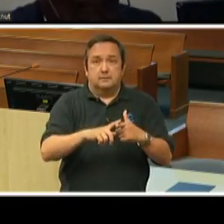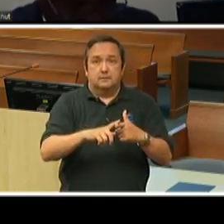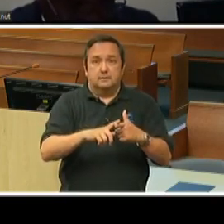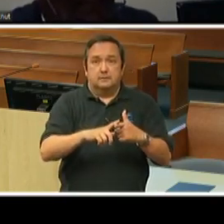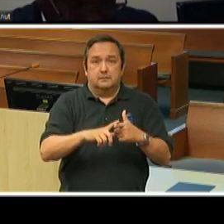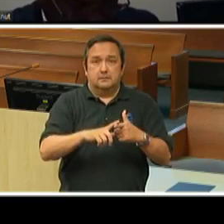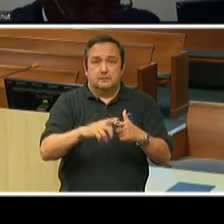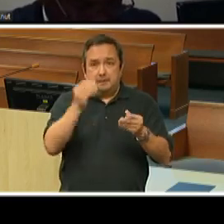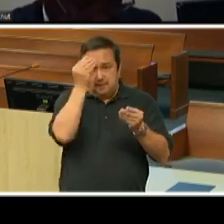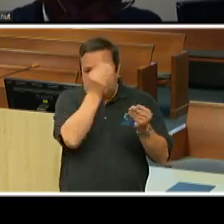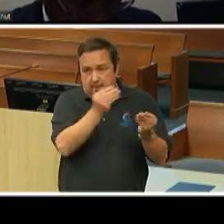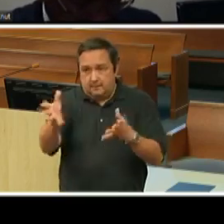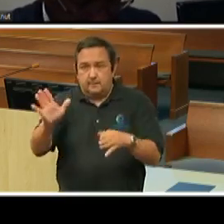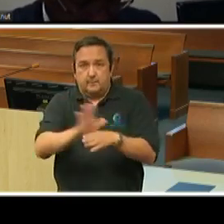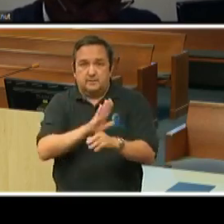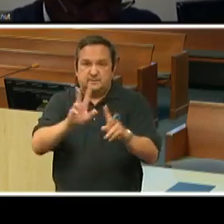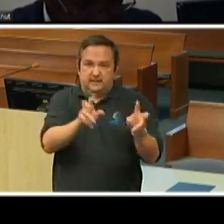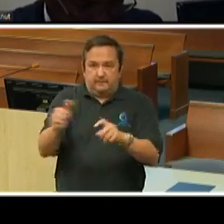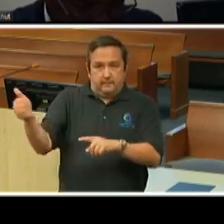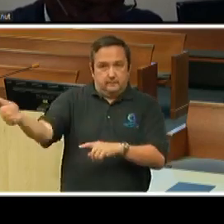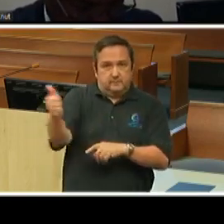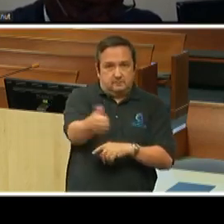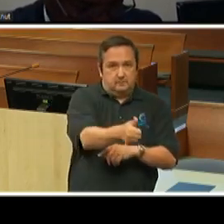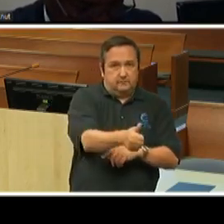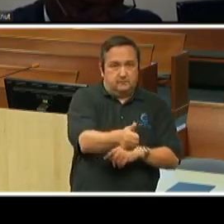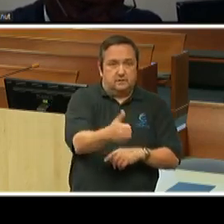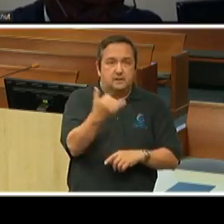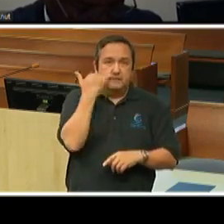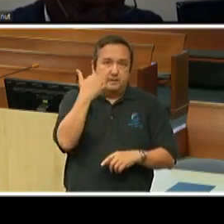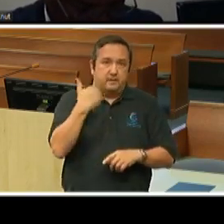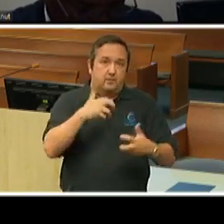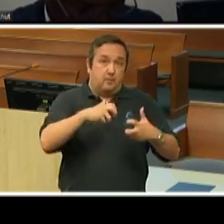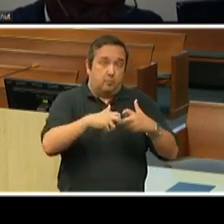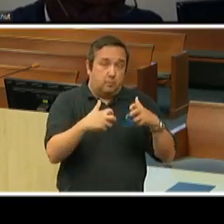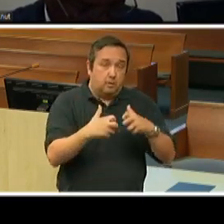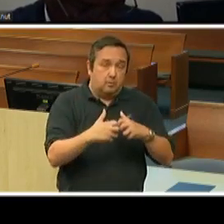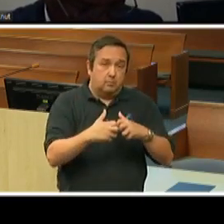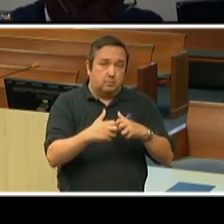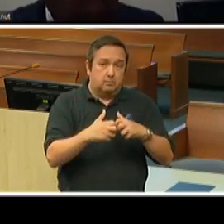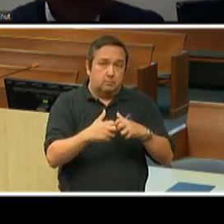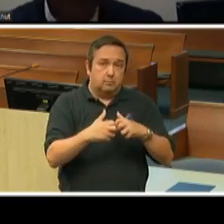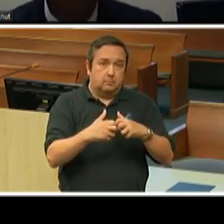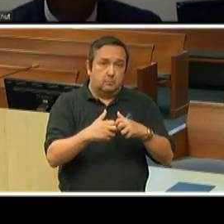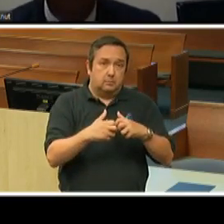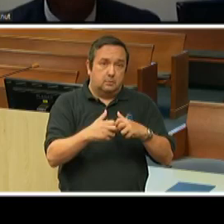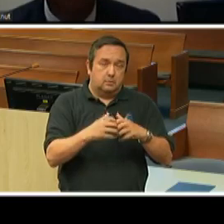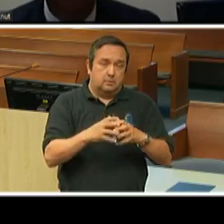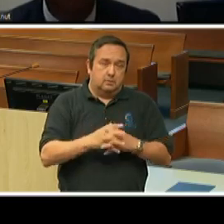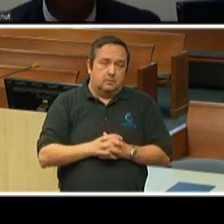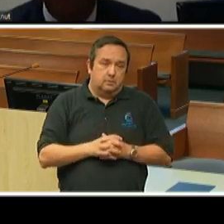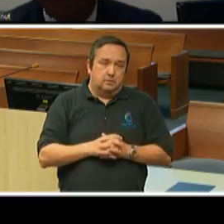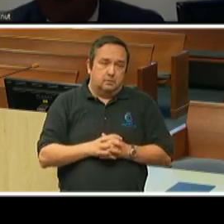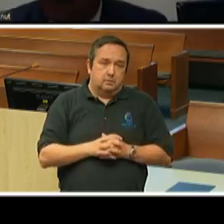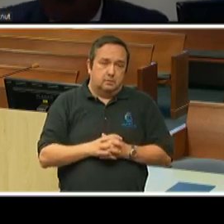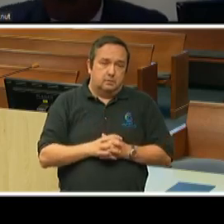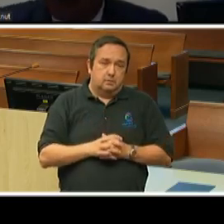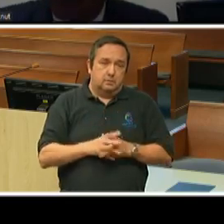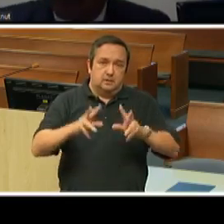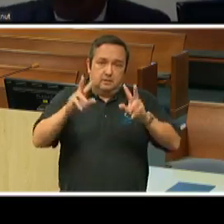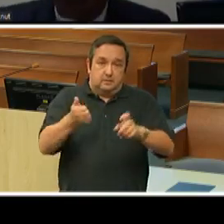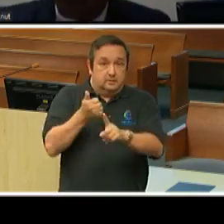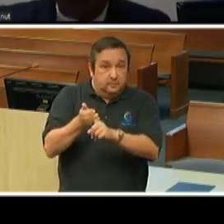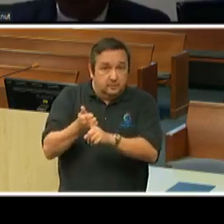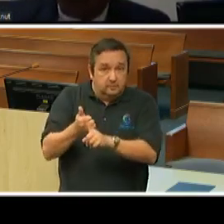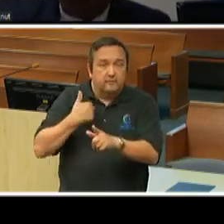let the businesses classify themselves. And if they have a problem classifying themselves, then we will have to help them